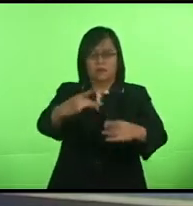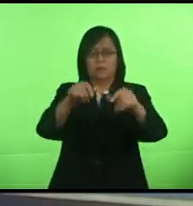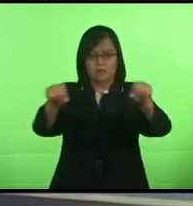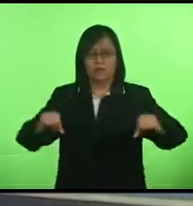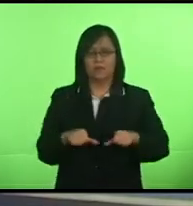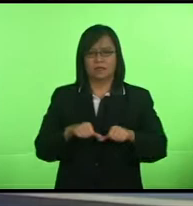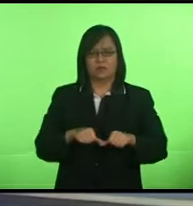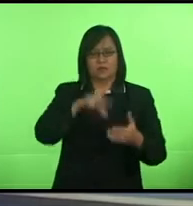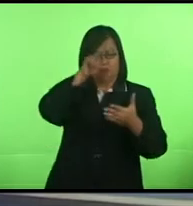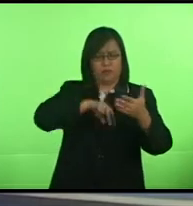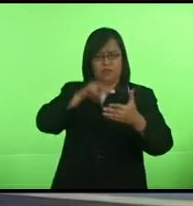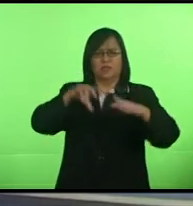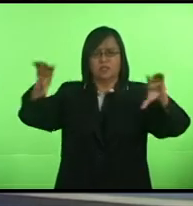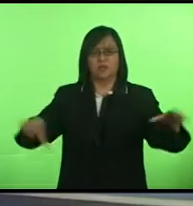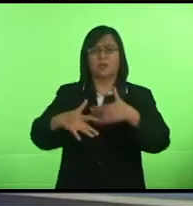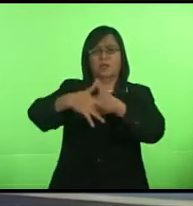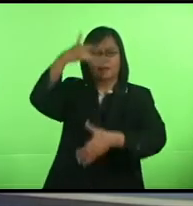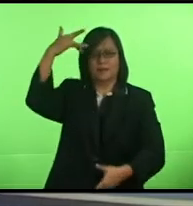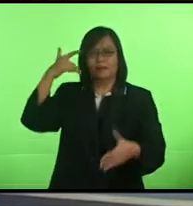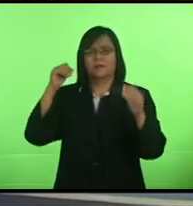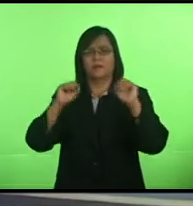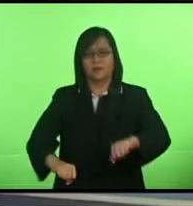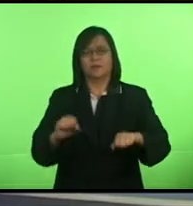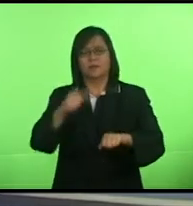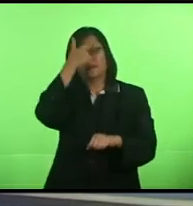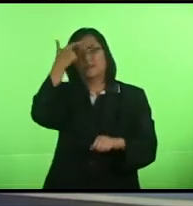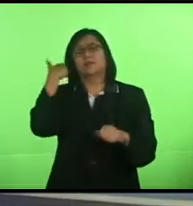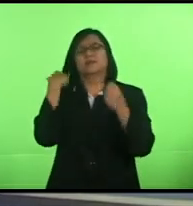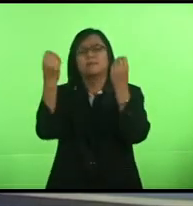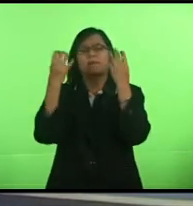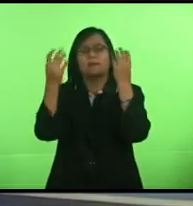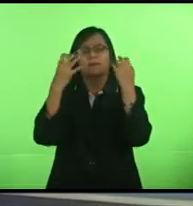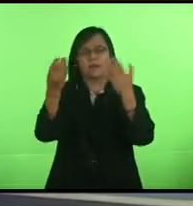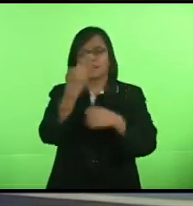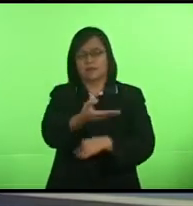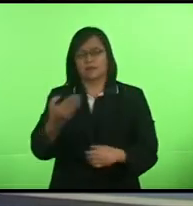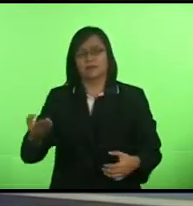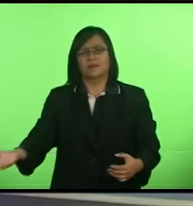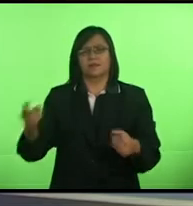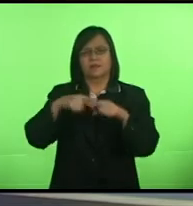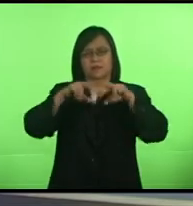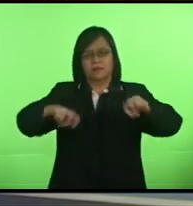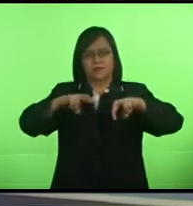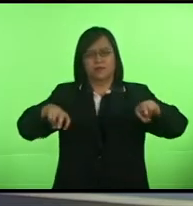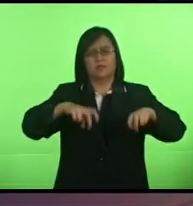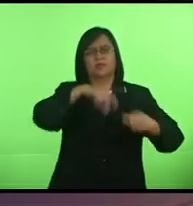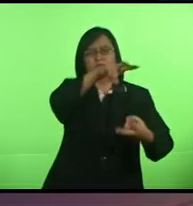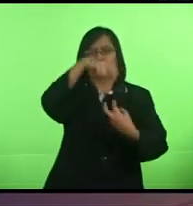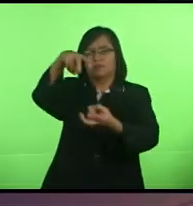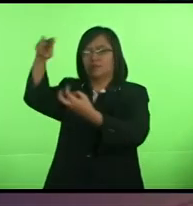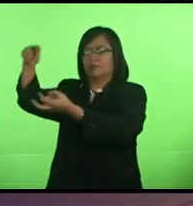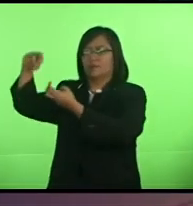as possible, as there are many types of resource material you can gather information from.